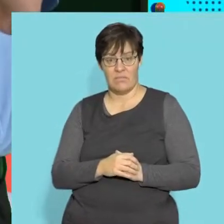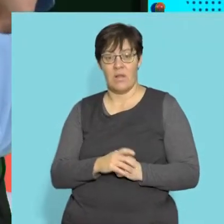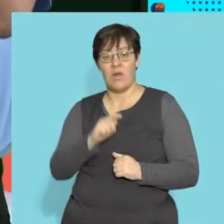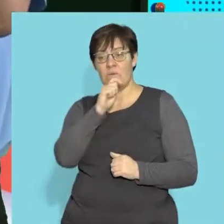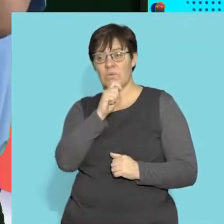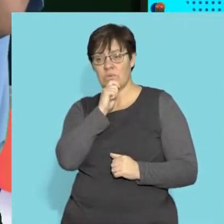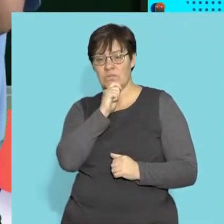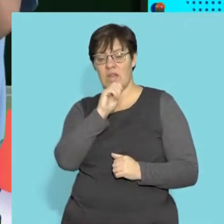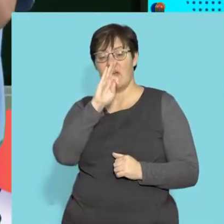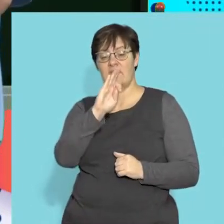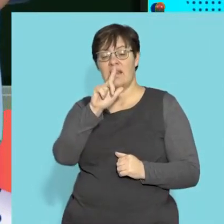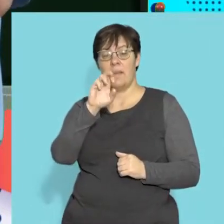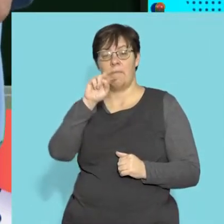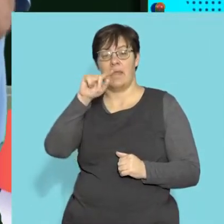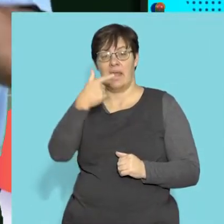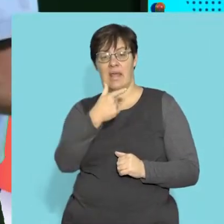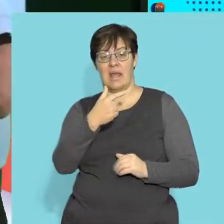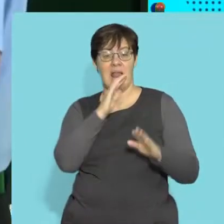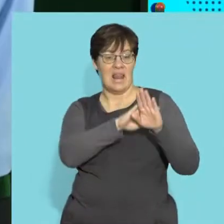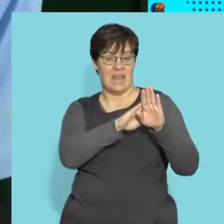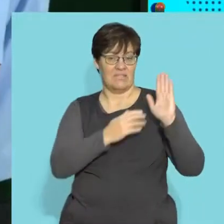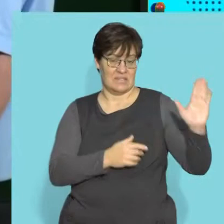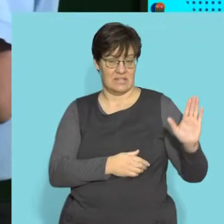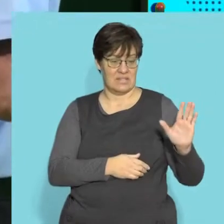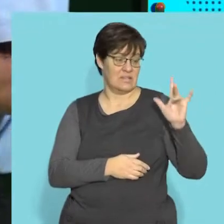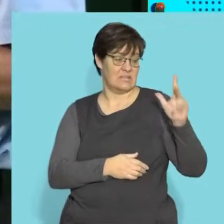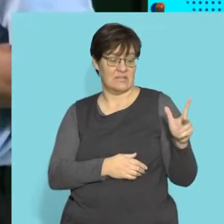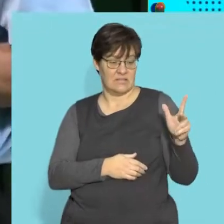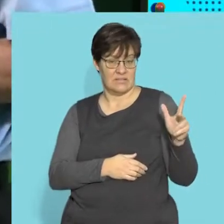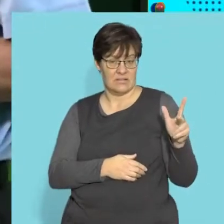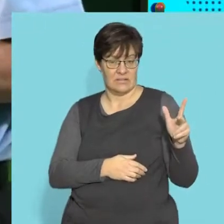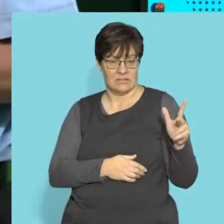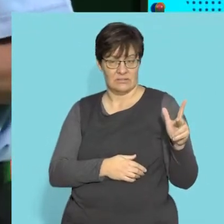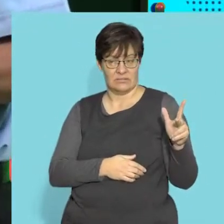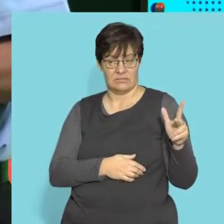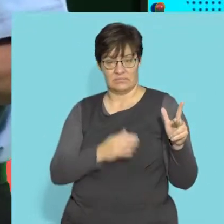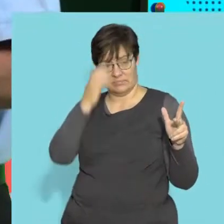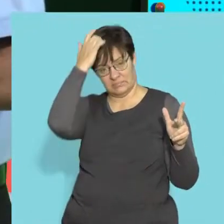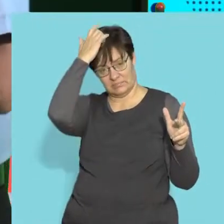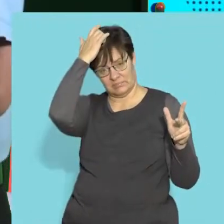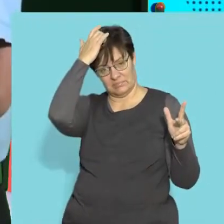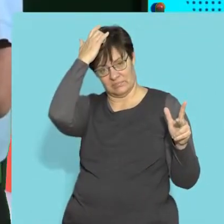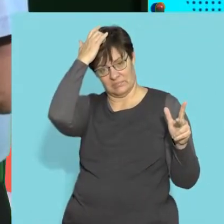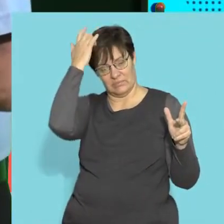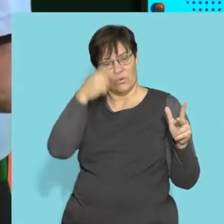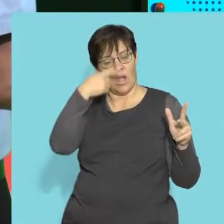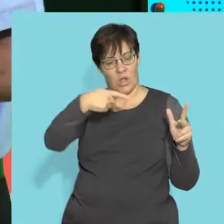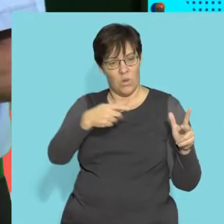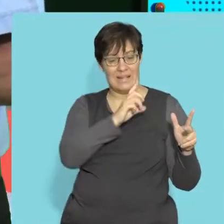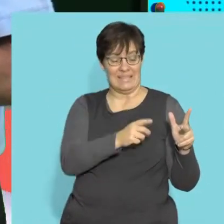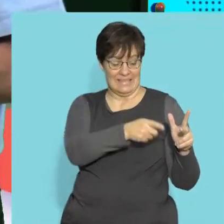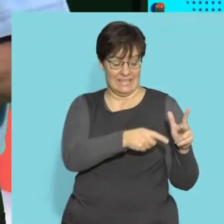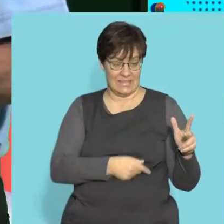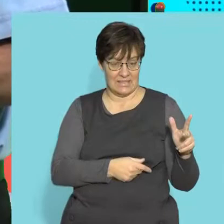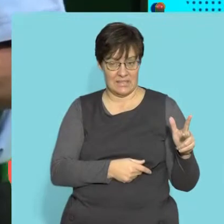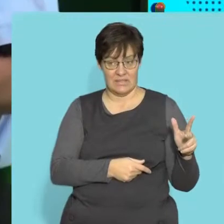want us to use Fleming's left-hand rule as well. And I'm going to apply Fleming's left-hand rule to the part